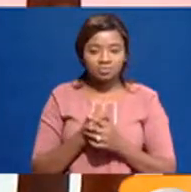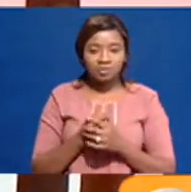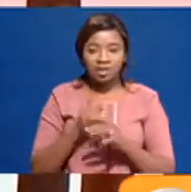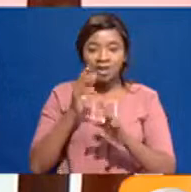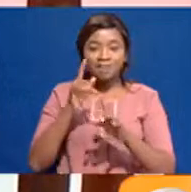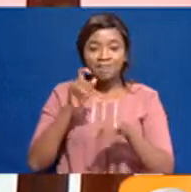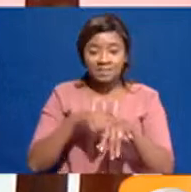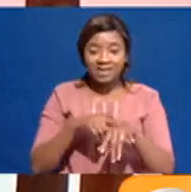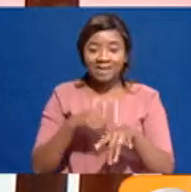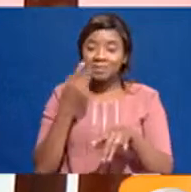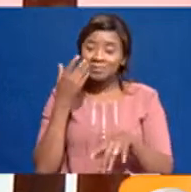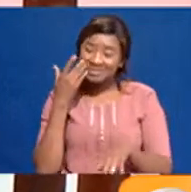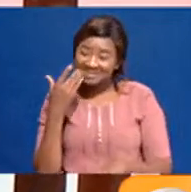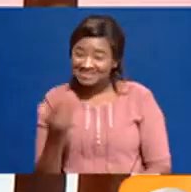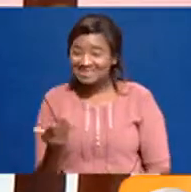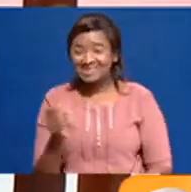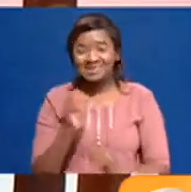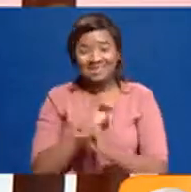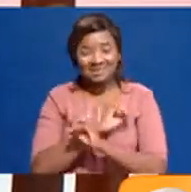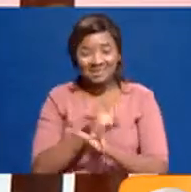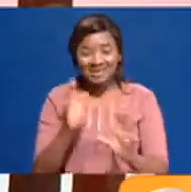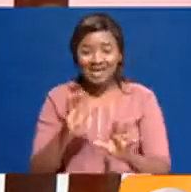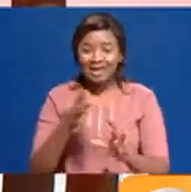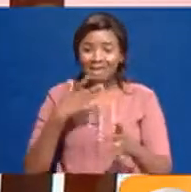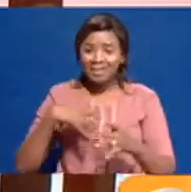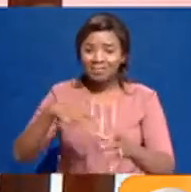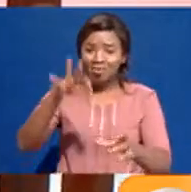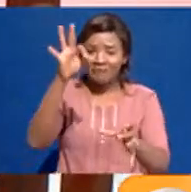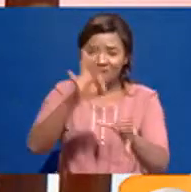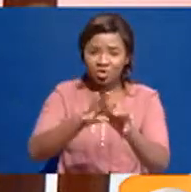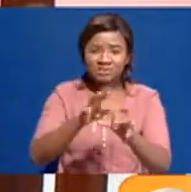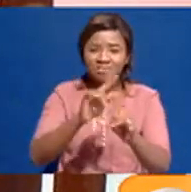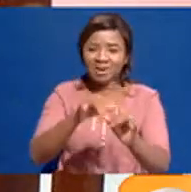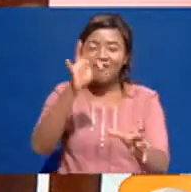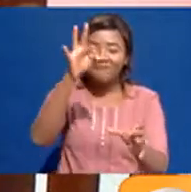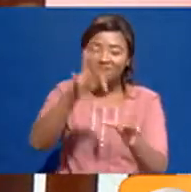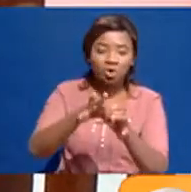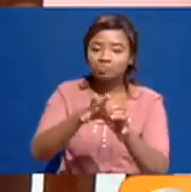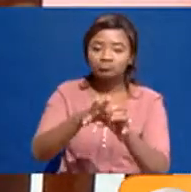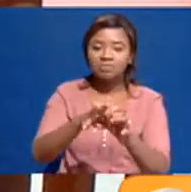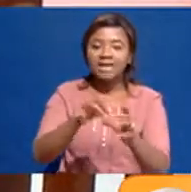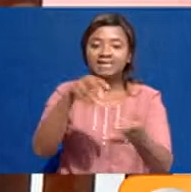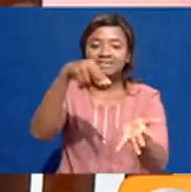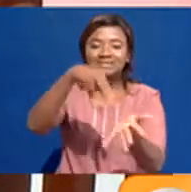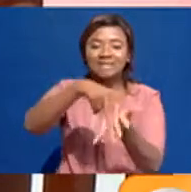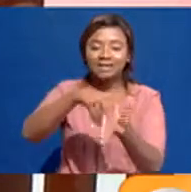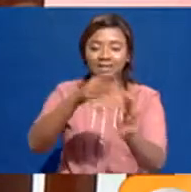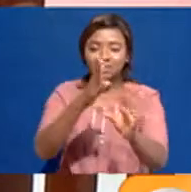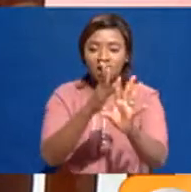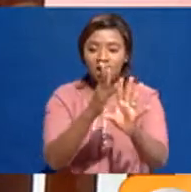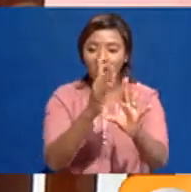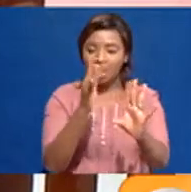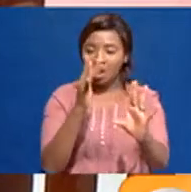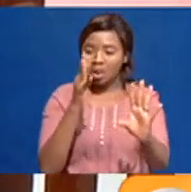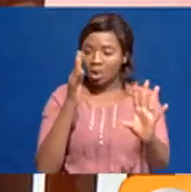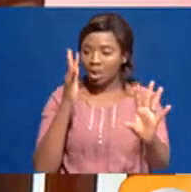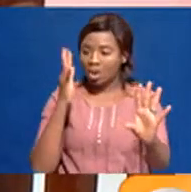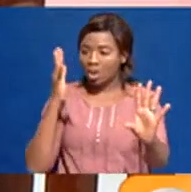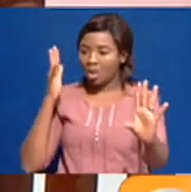Mulolongo unaonekana. And the announcement comes on a different thing. Yeah. The one I think